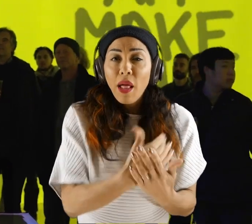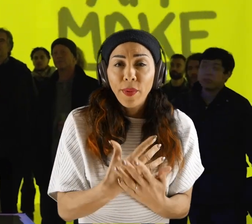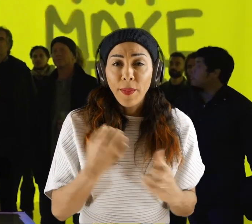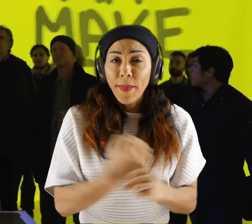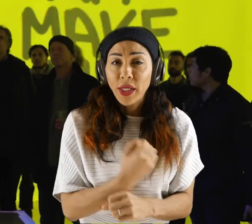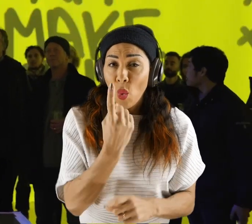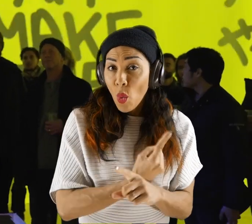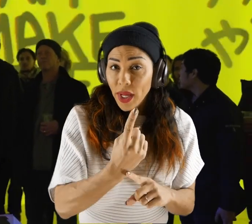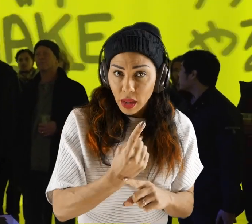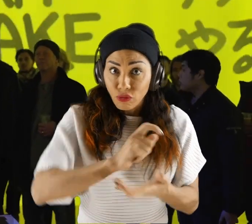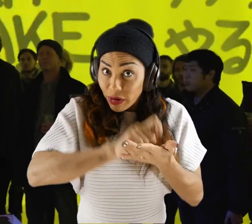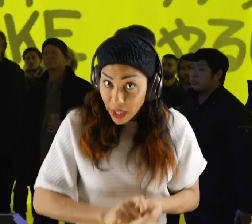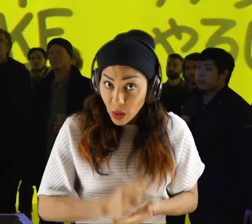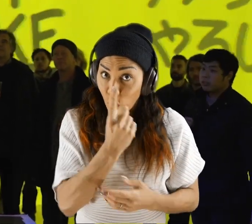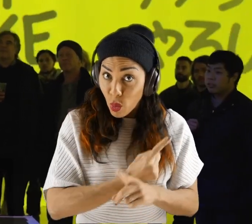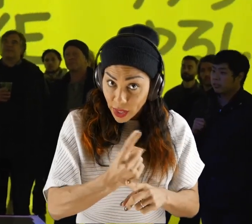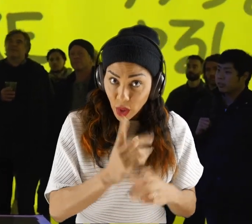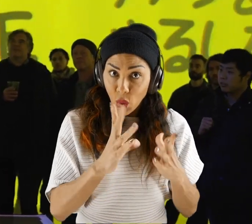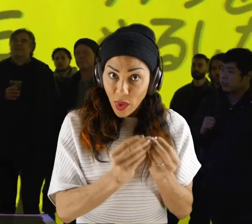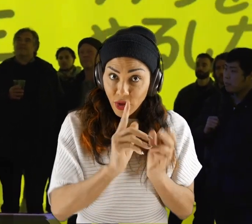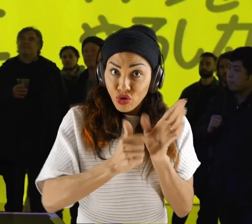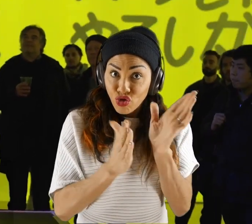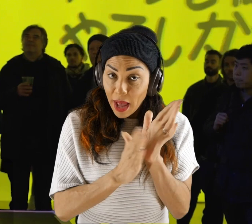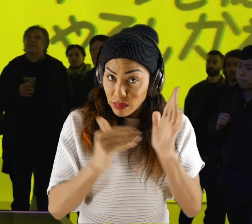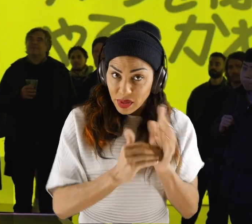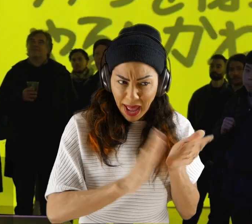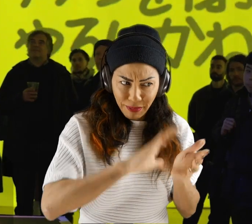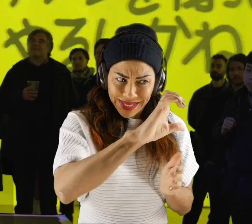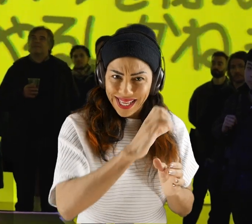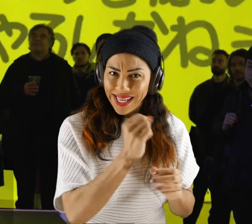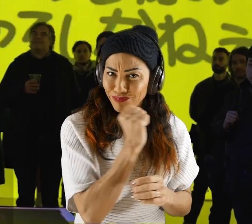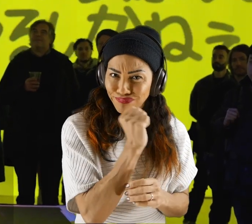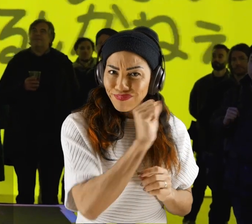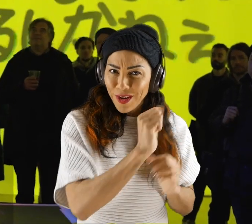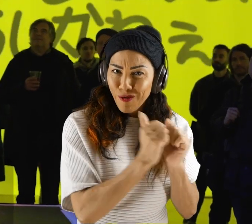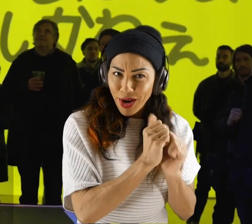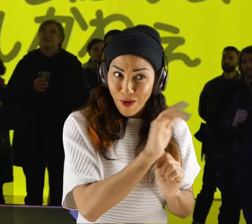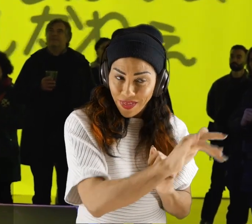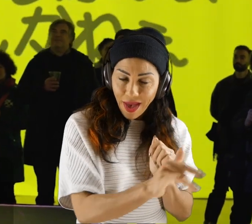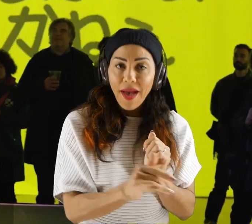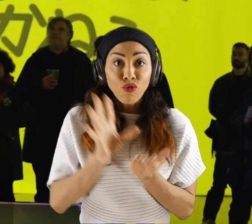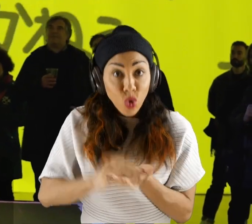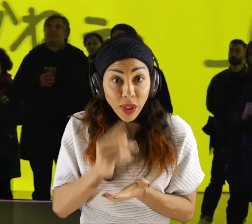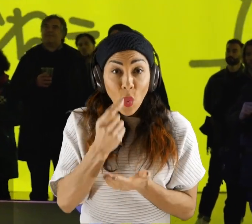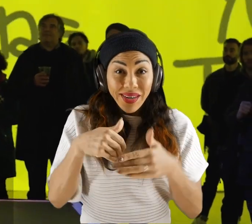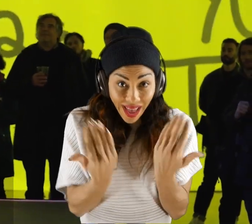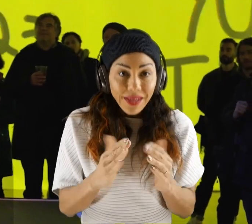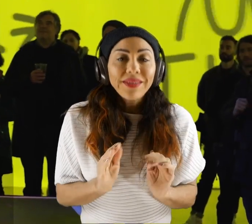1 week, written in 1 week with Jams, my MC friend over there, and recorded in 1